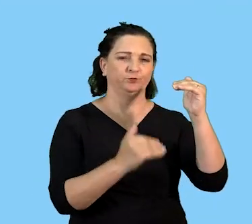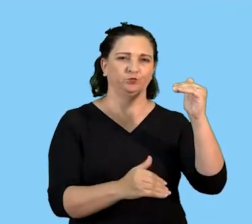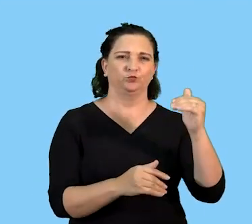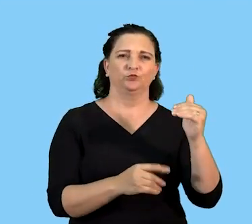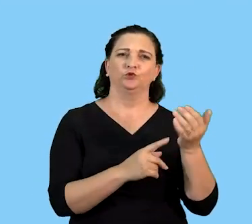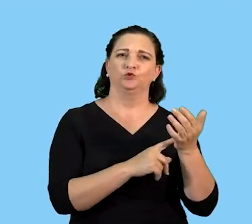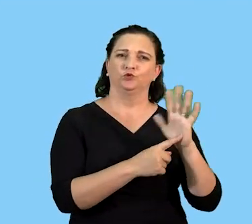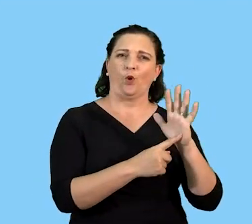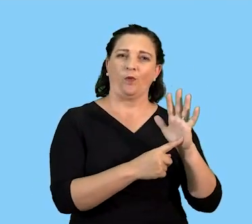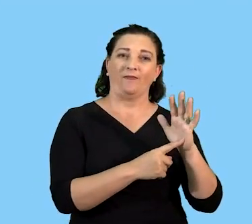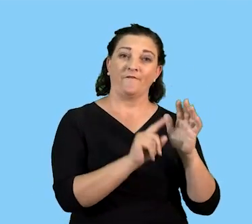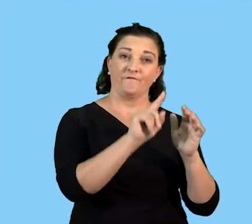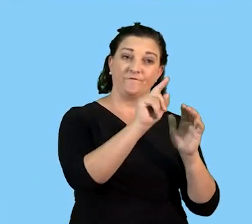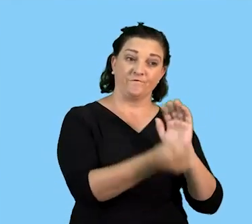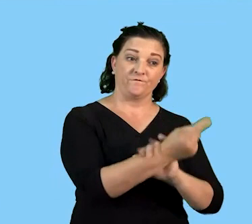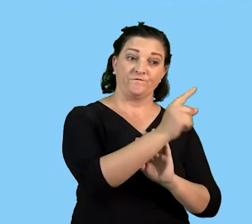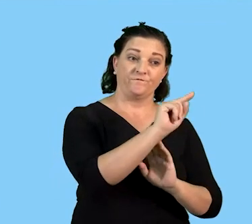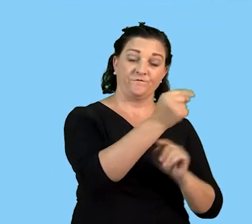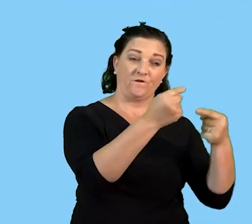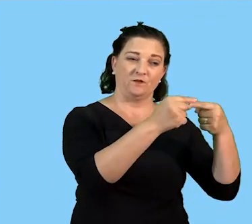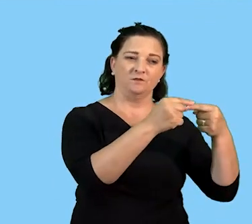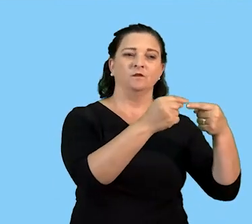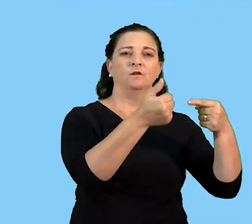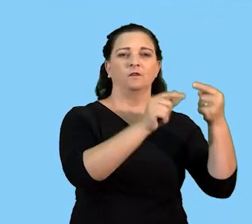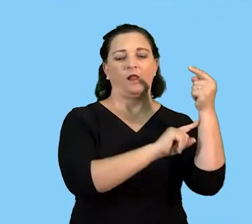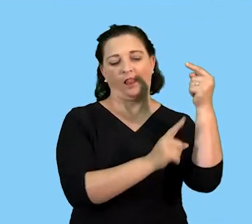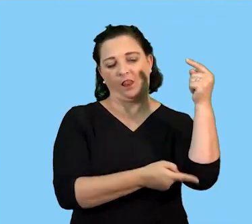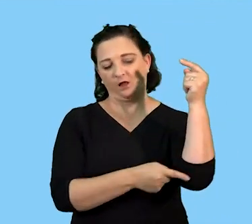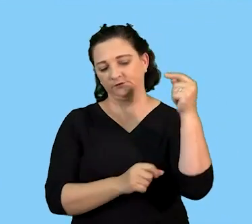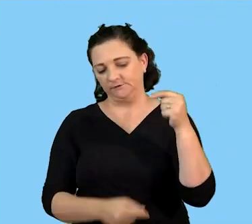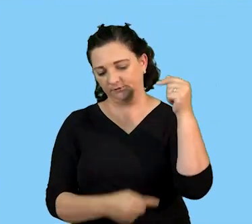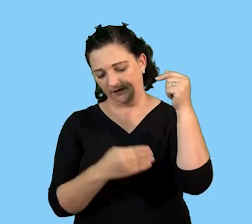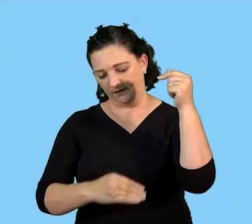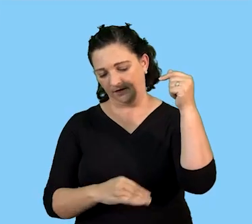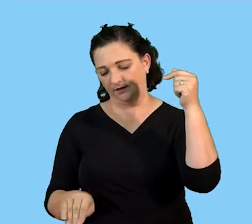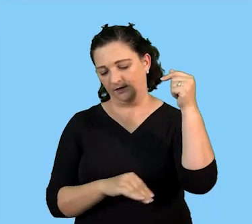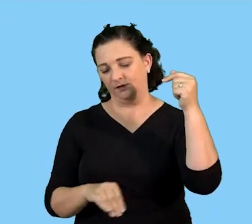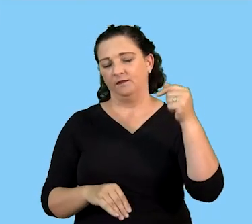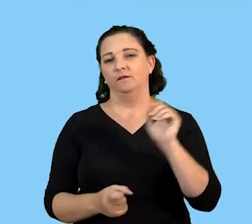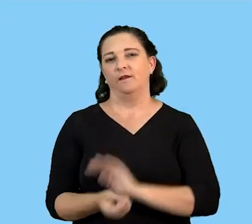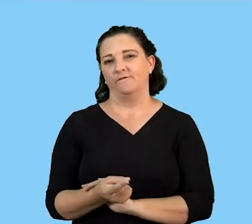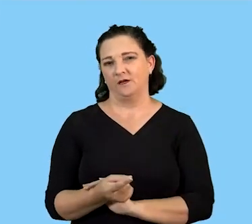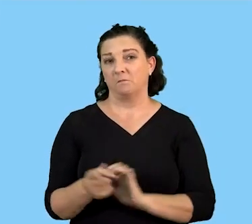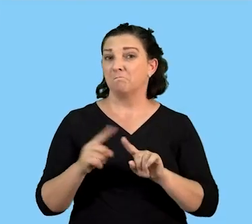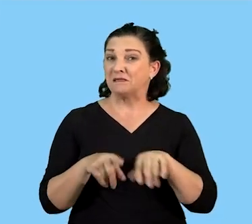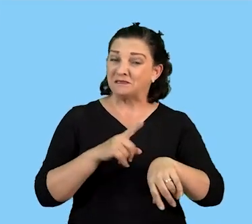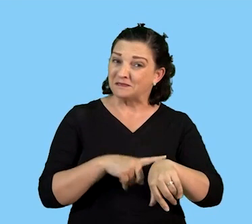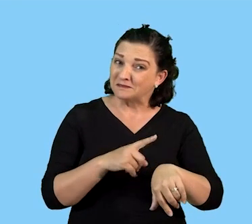are shown from the first event up until the last event that has to be performed. The time needed for